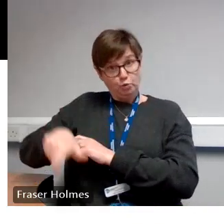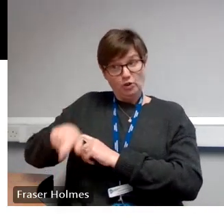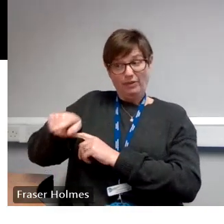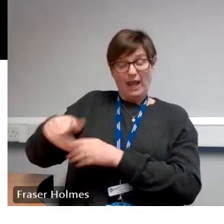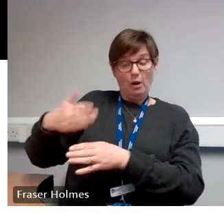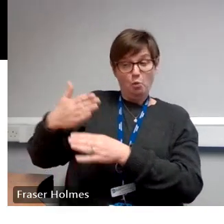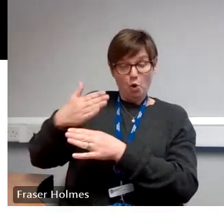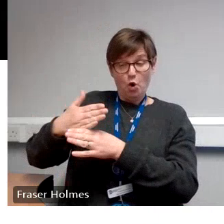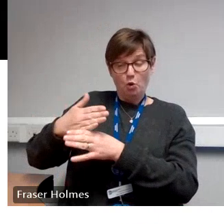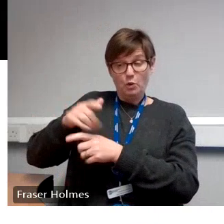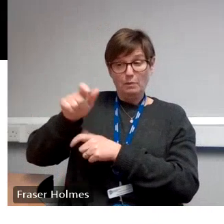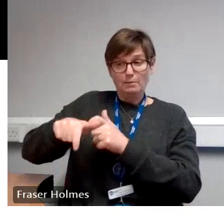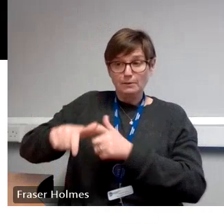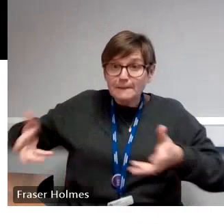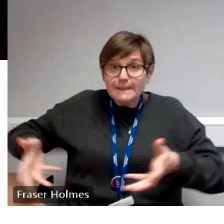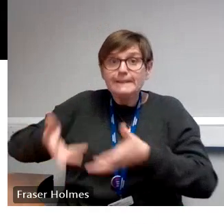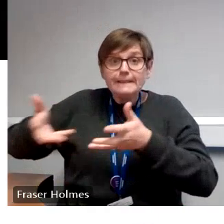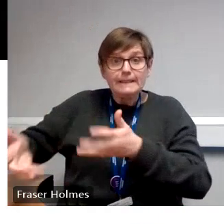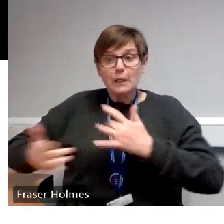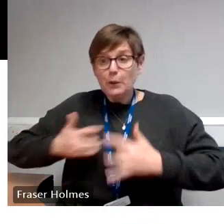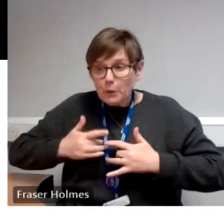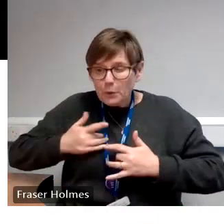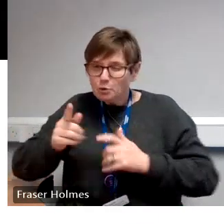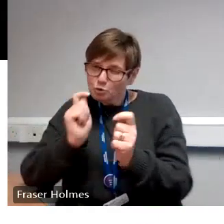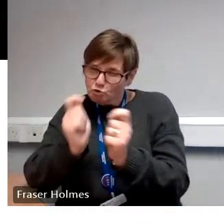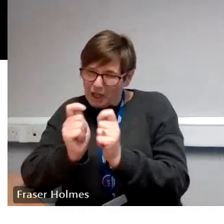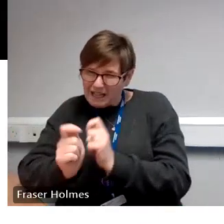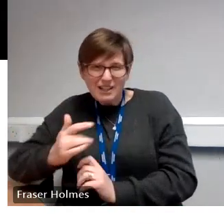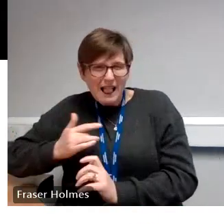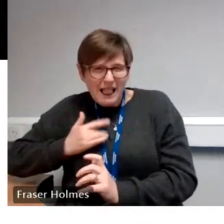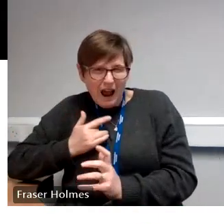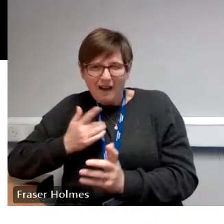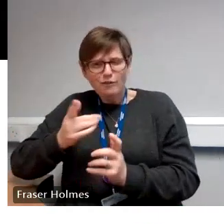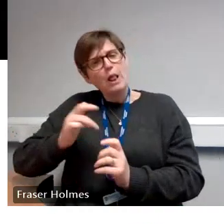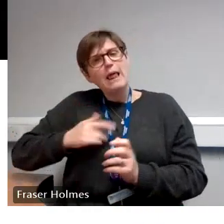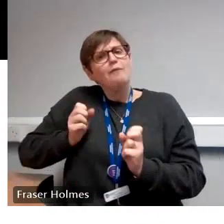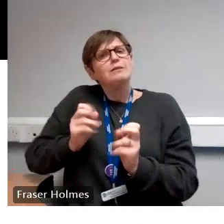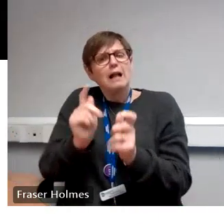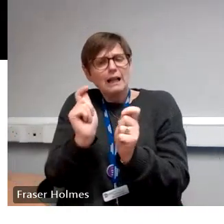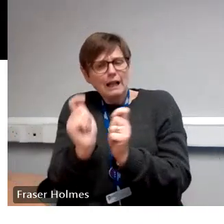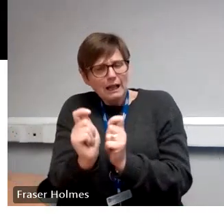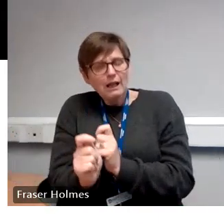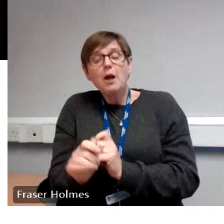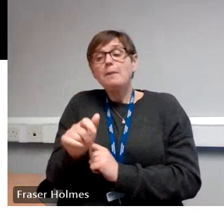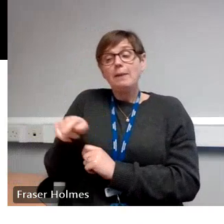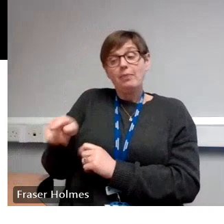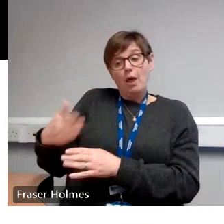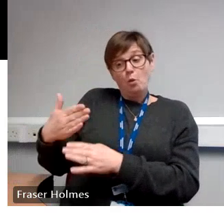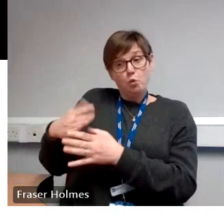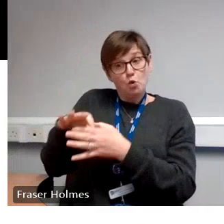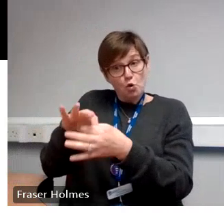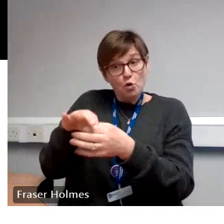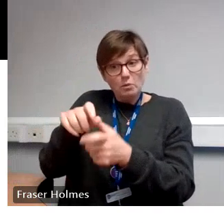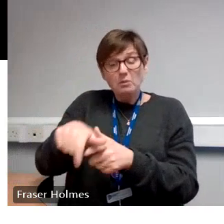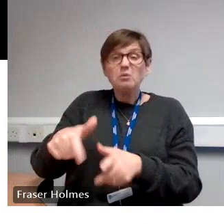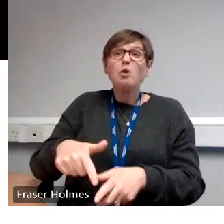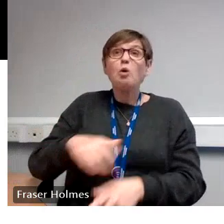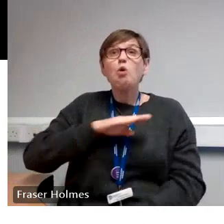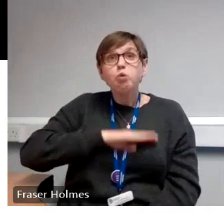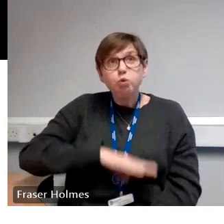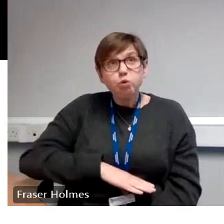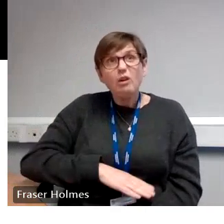to build their motivation to make changes within their lives or their lifestyle. So they might work with people that have low